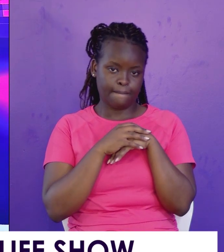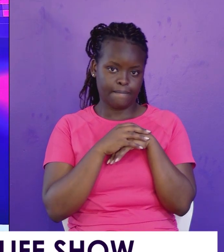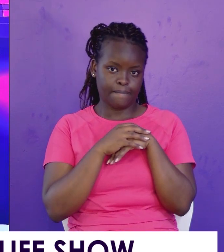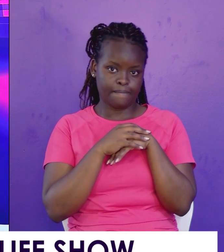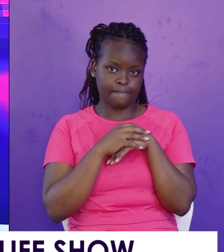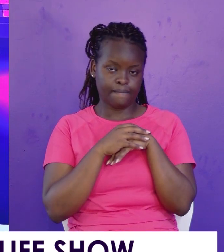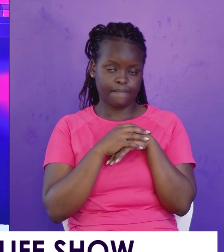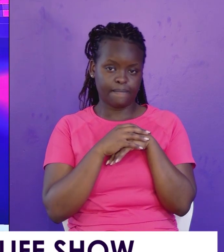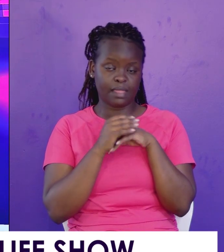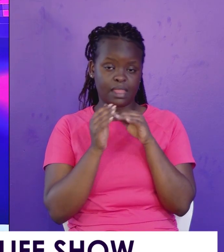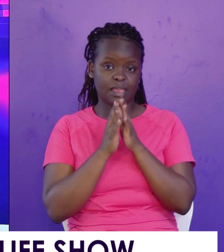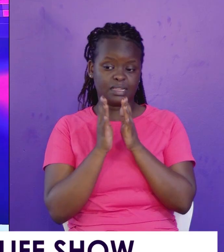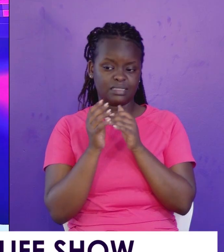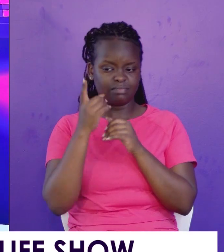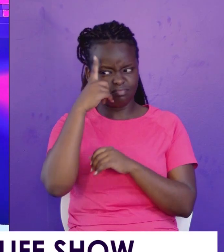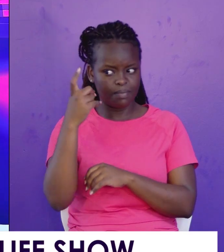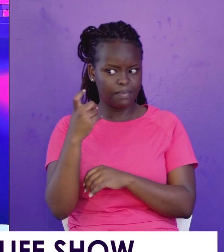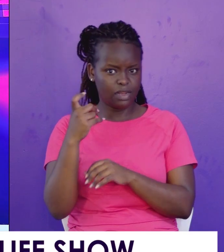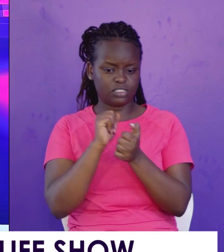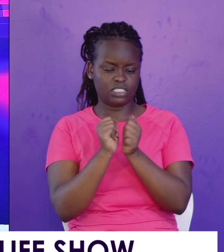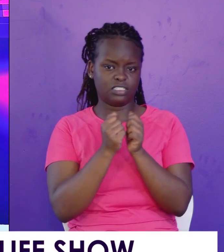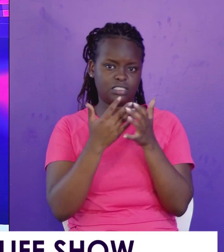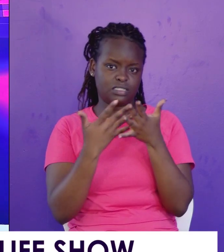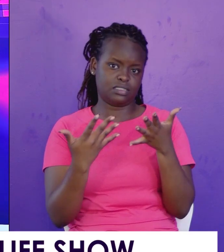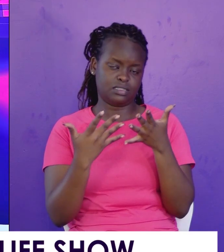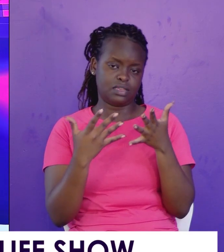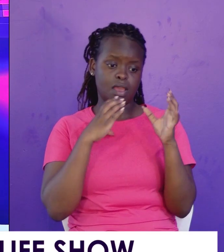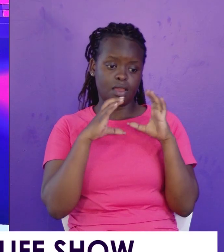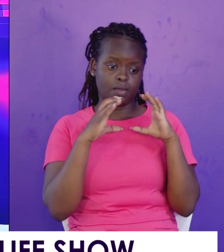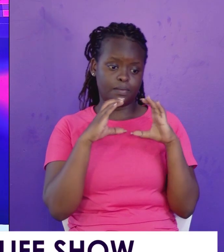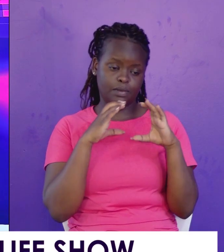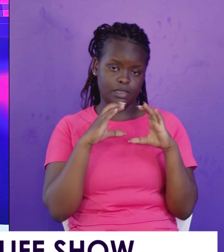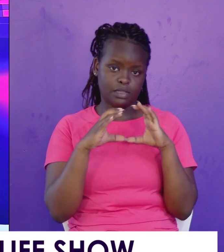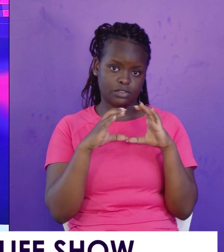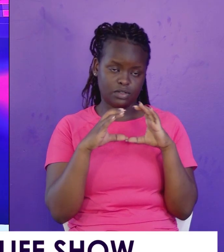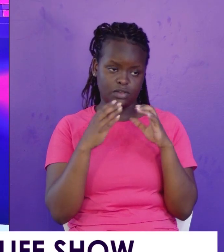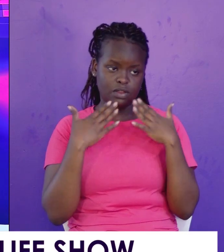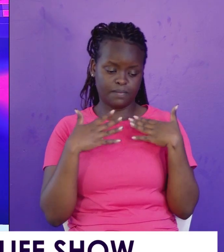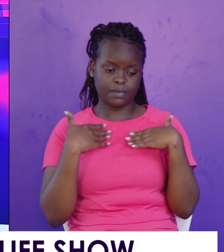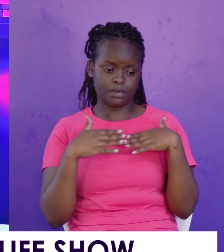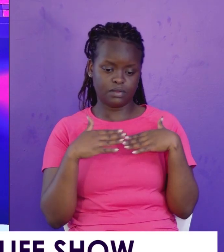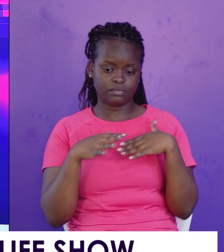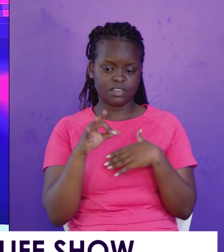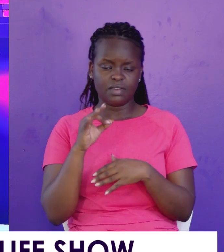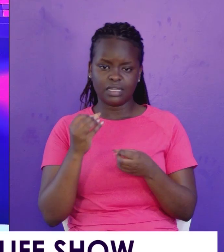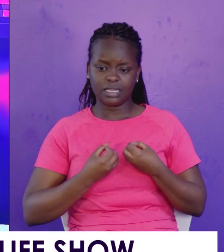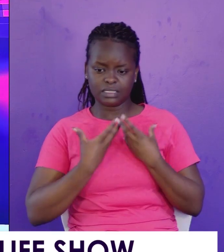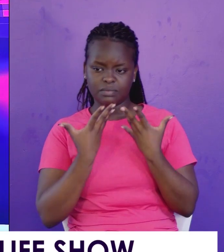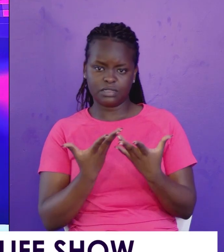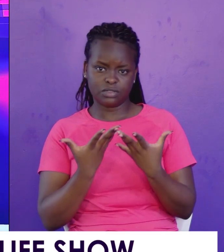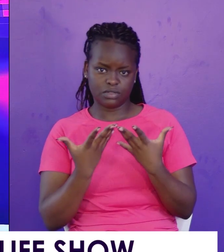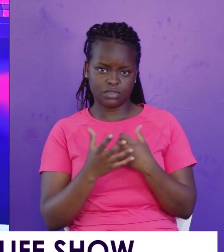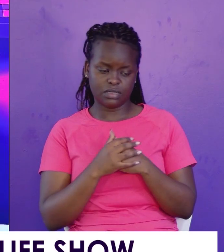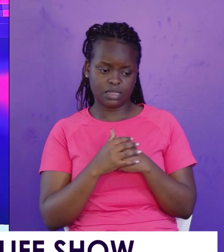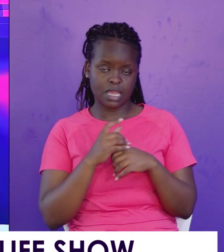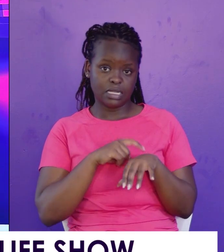what changes communication. You see, the thing is this. Right. Communication, people find expression. And when